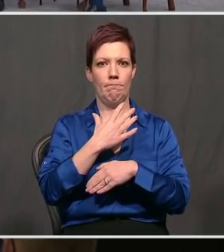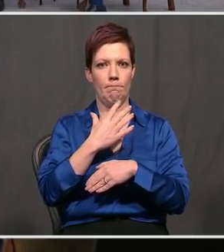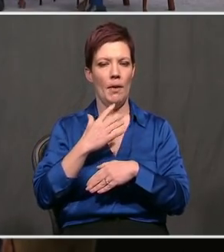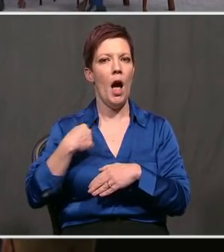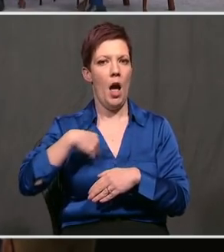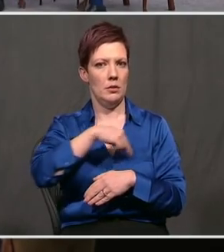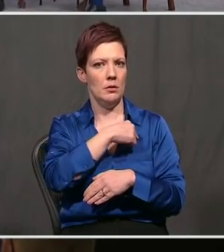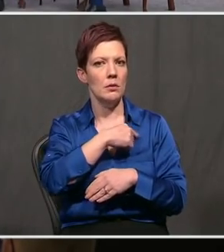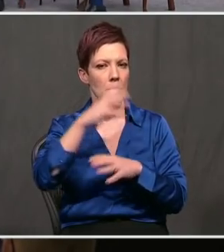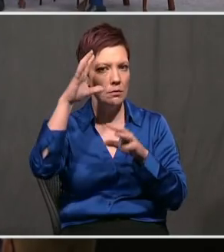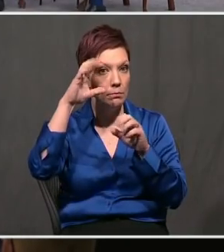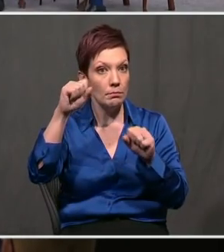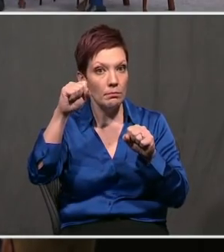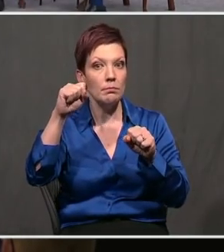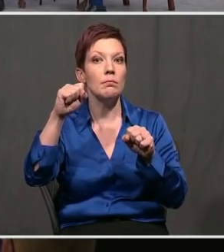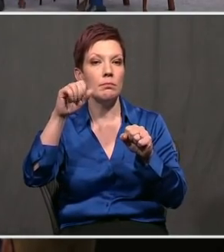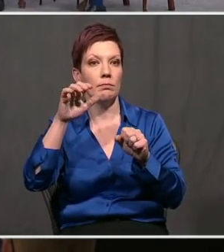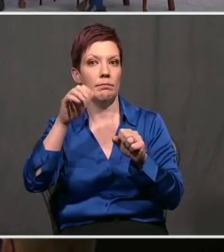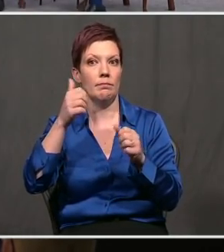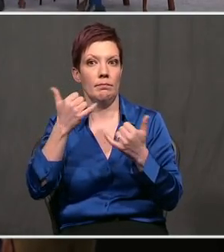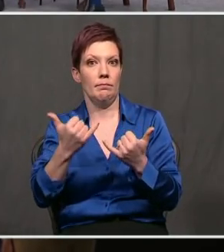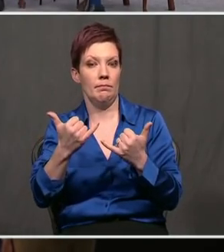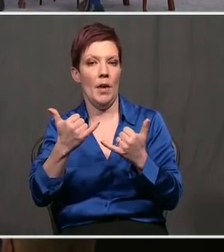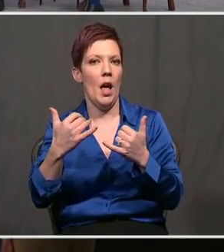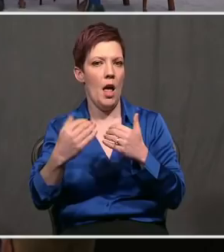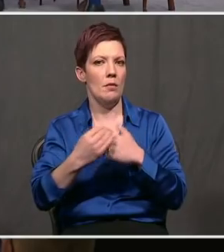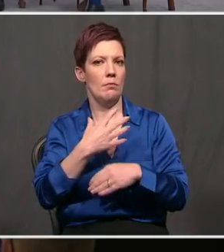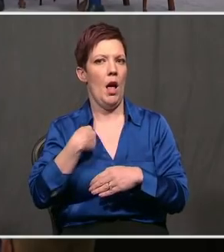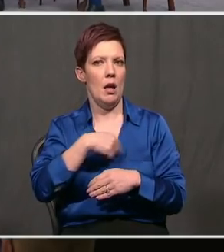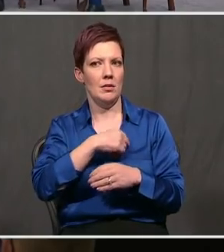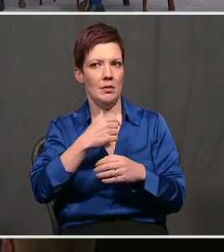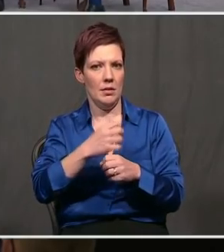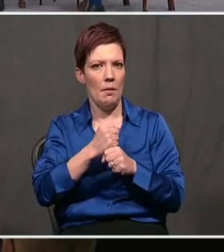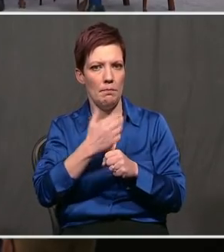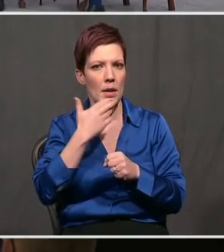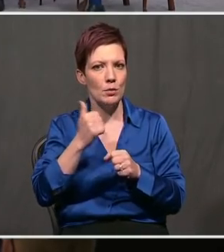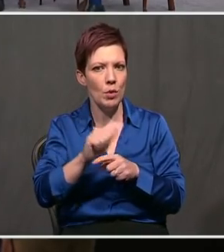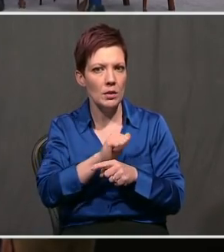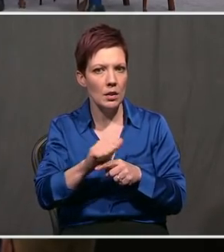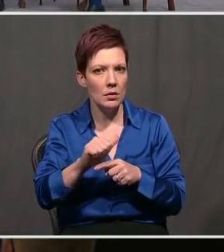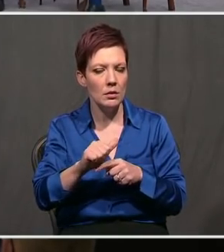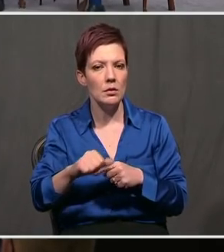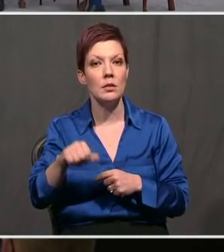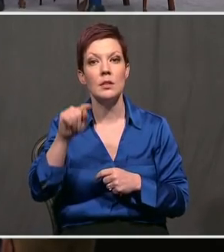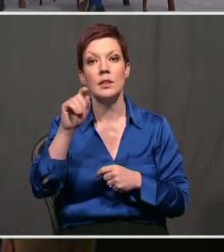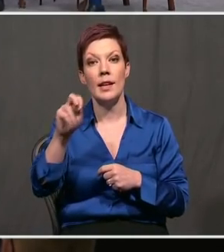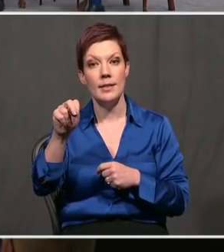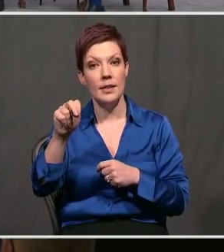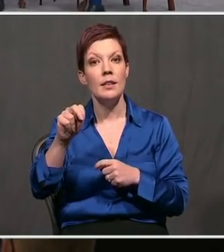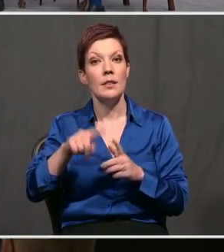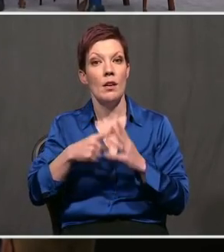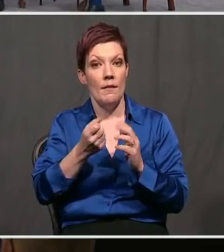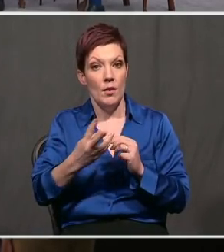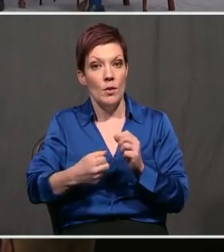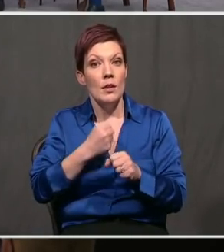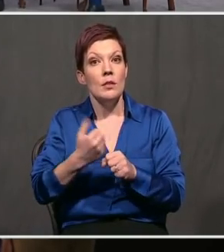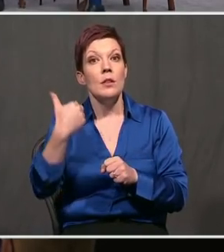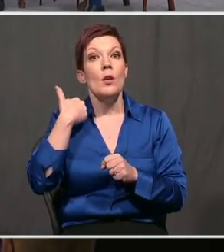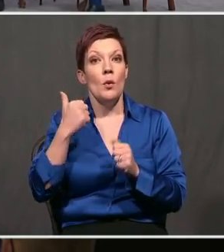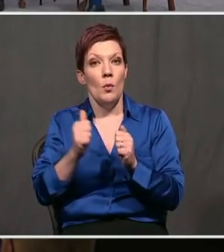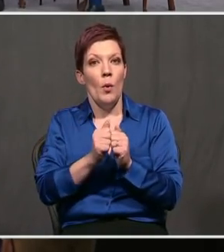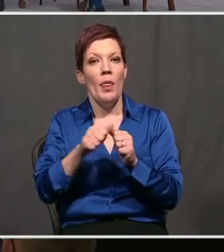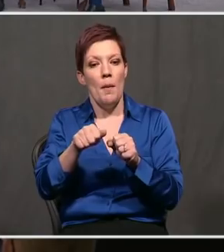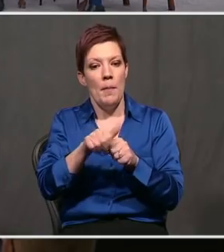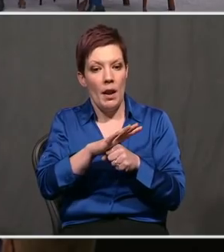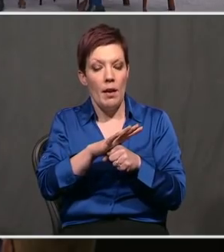to get best practices. But so Tennessee started several years ago with pandemic immunization